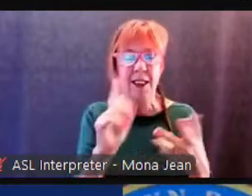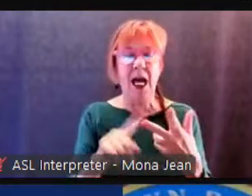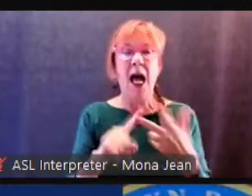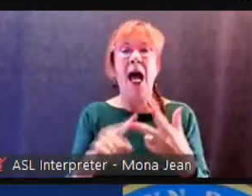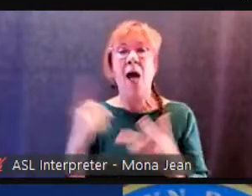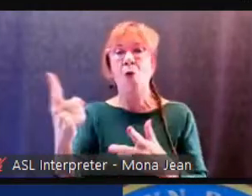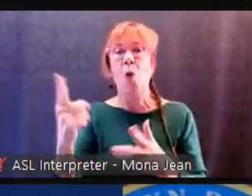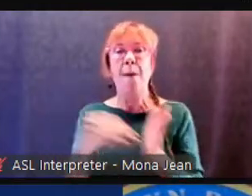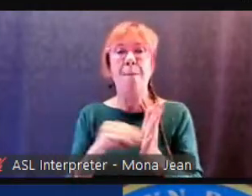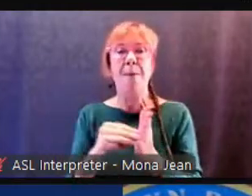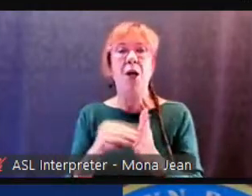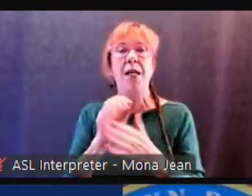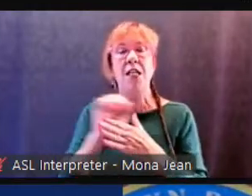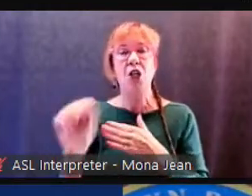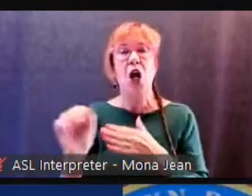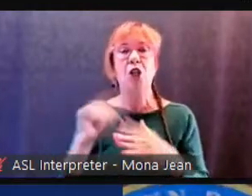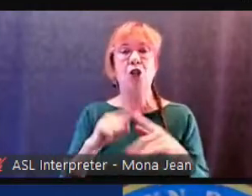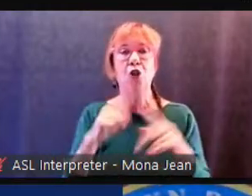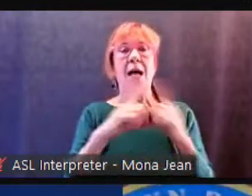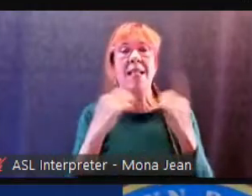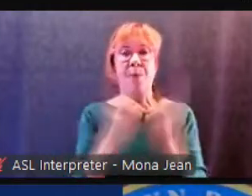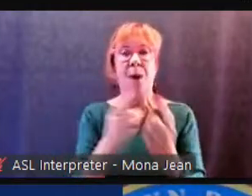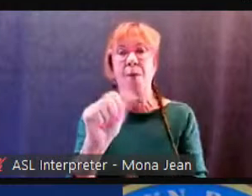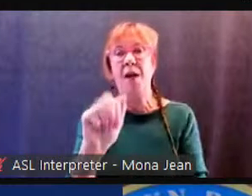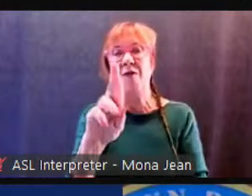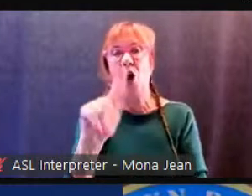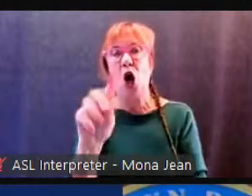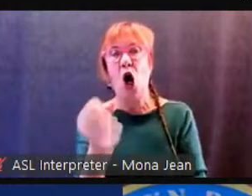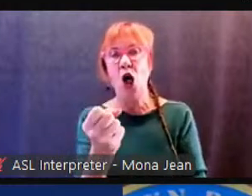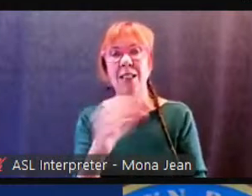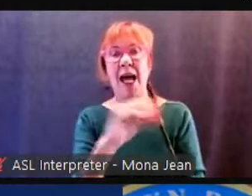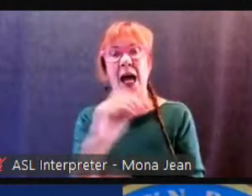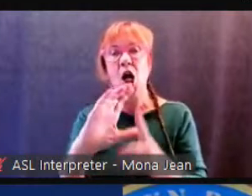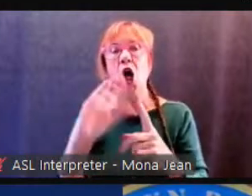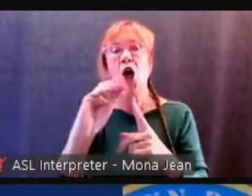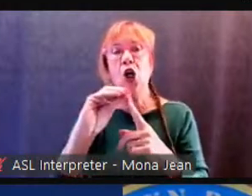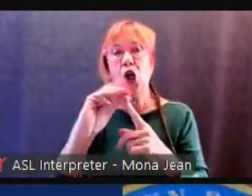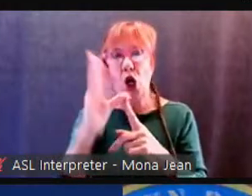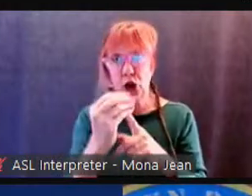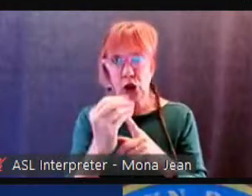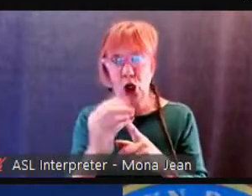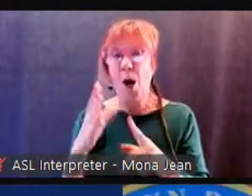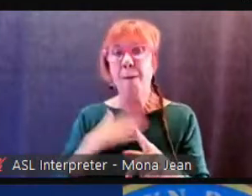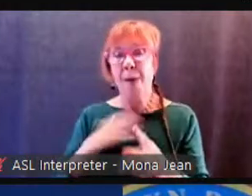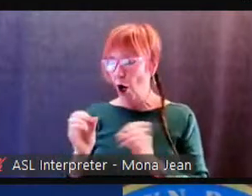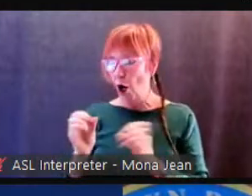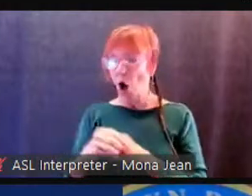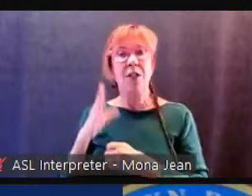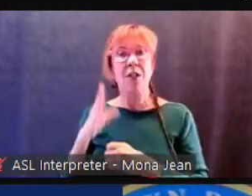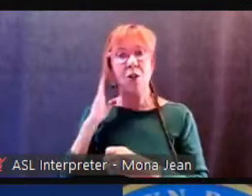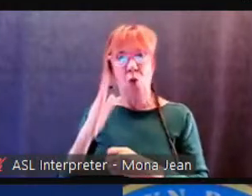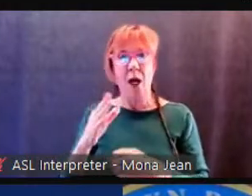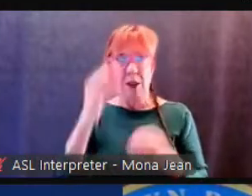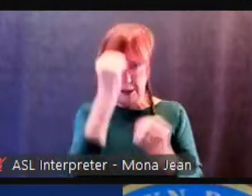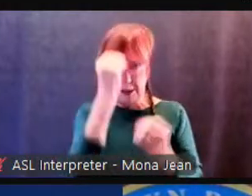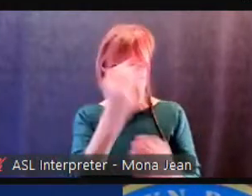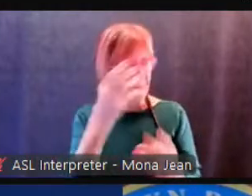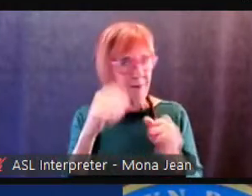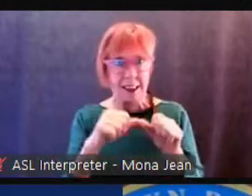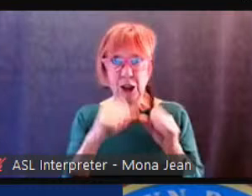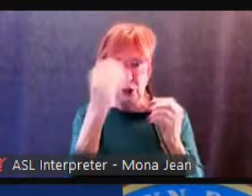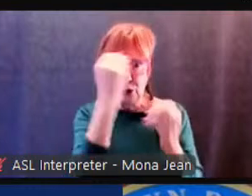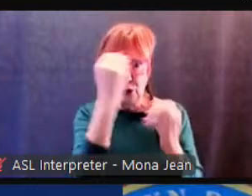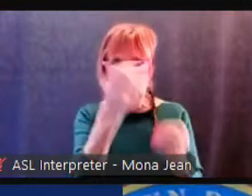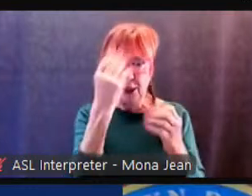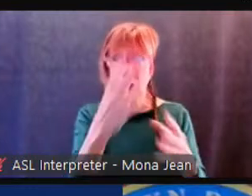million to the Department of Arts and Culture. My office will continue to keep the community in the loop on what funding is